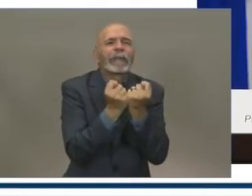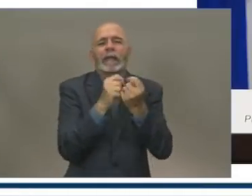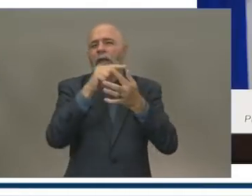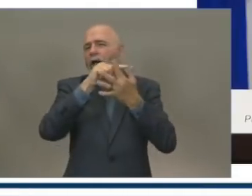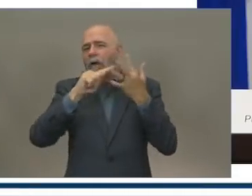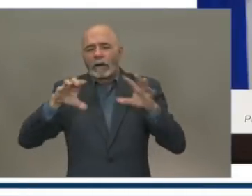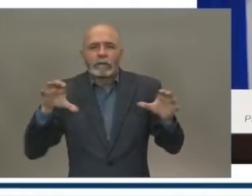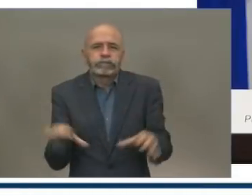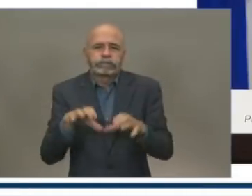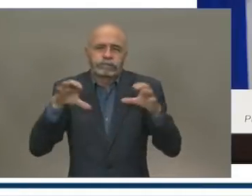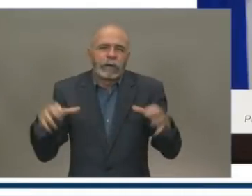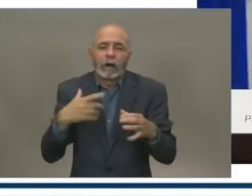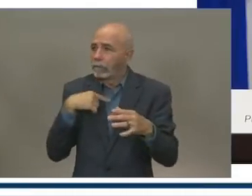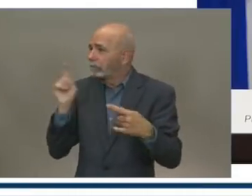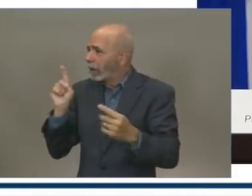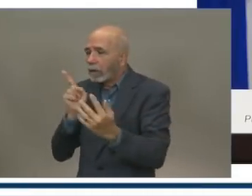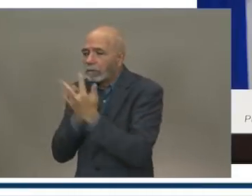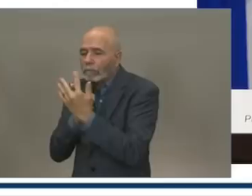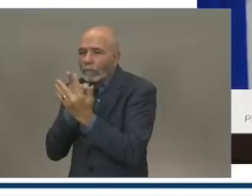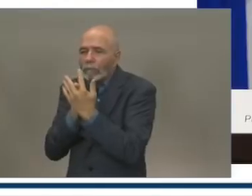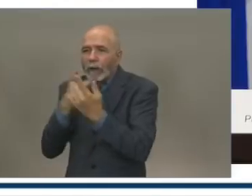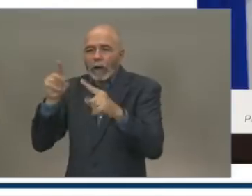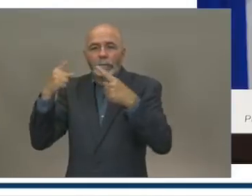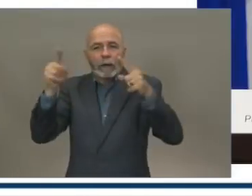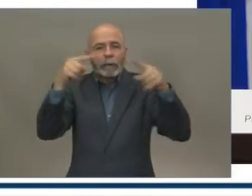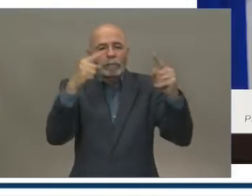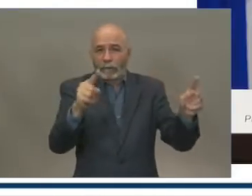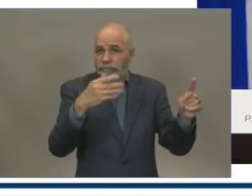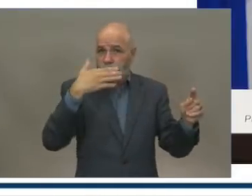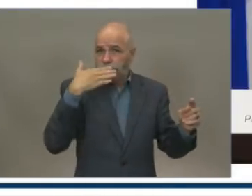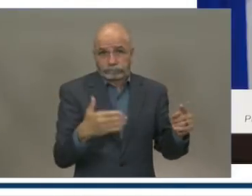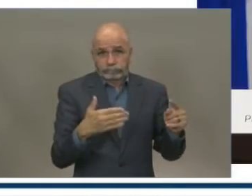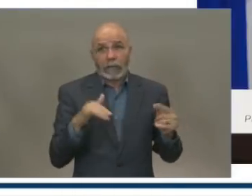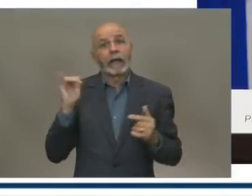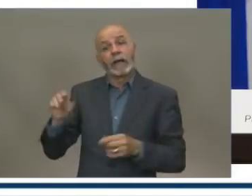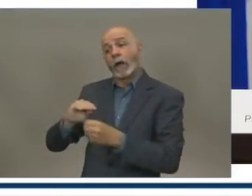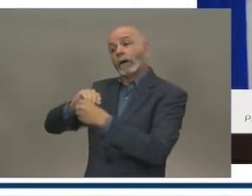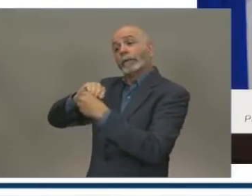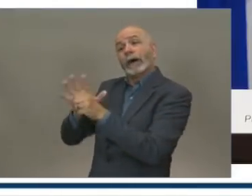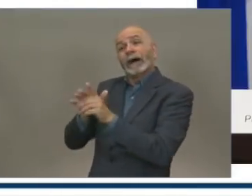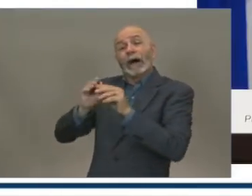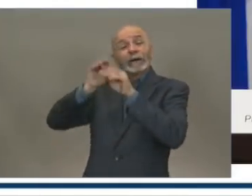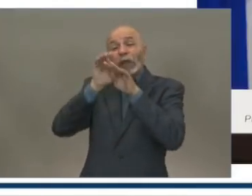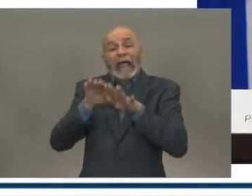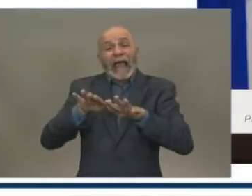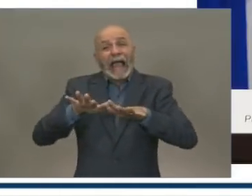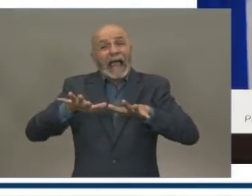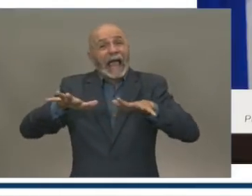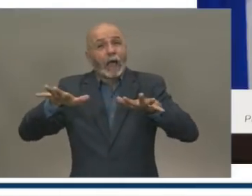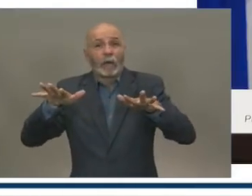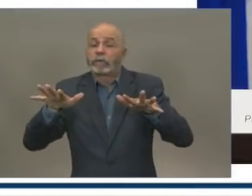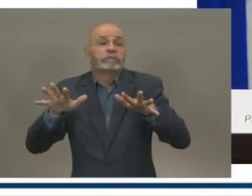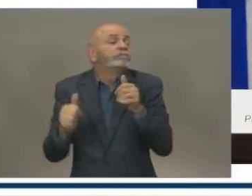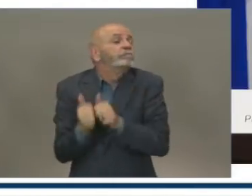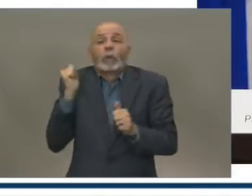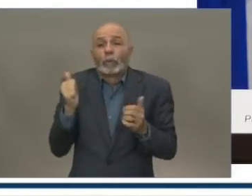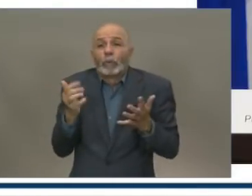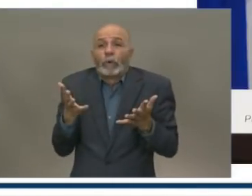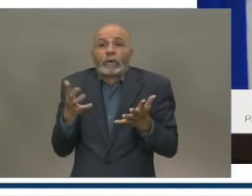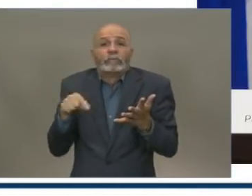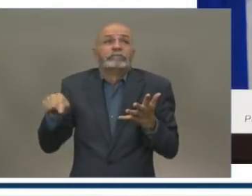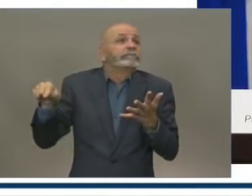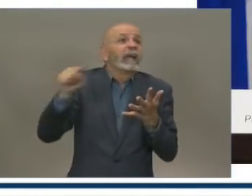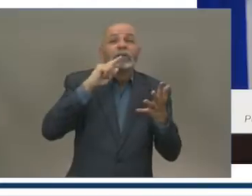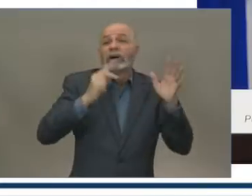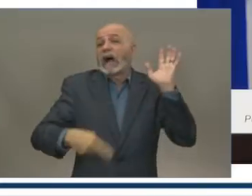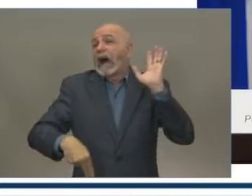Nova Scotians are doing their part. The COVID activity in most parts of our province is very low. Nova